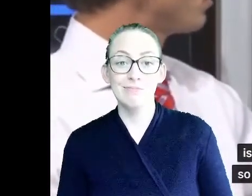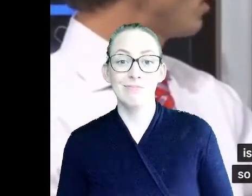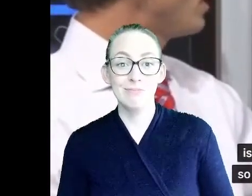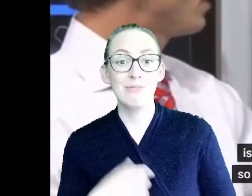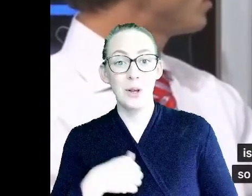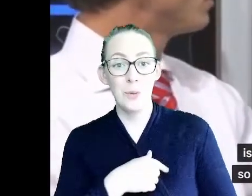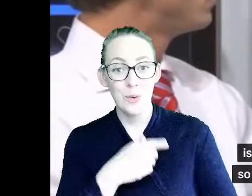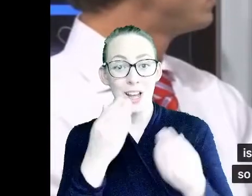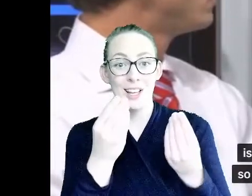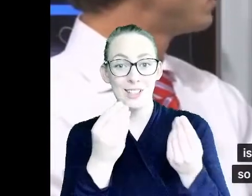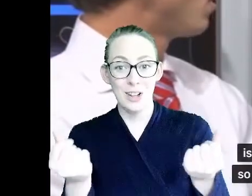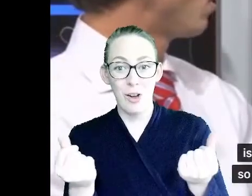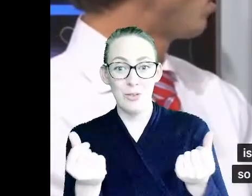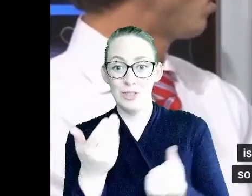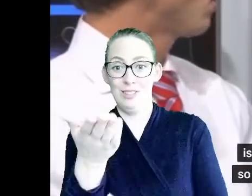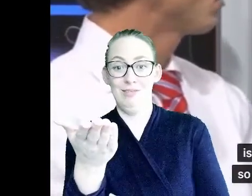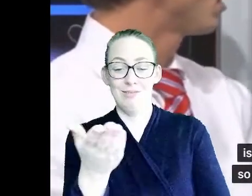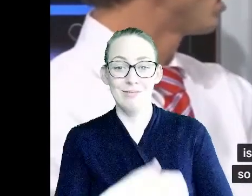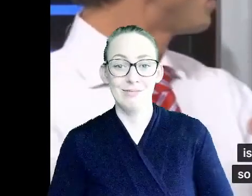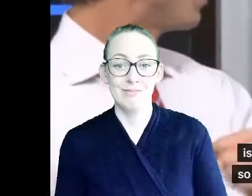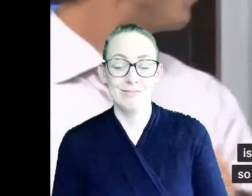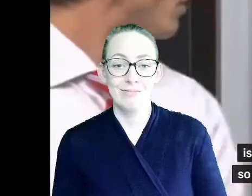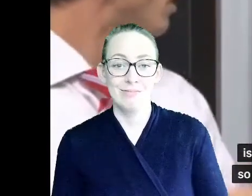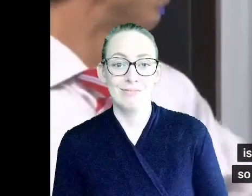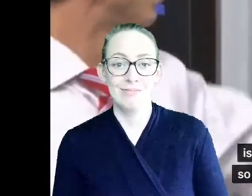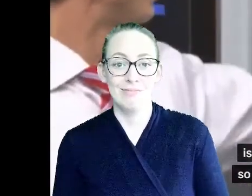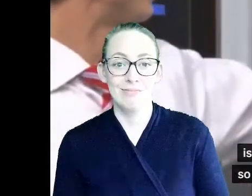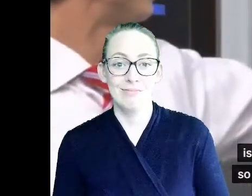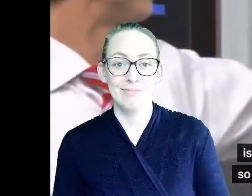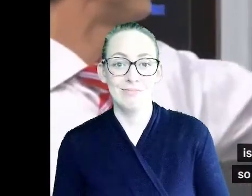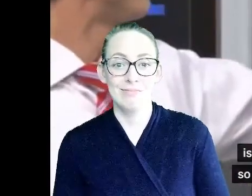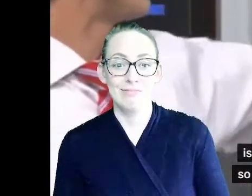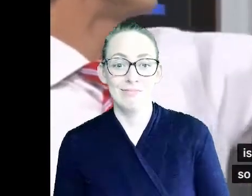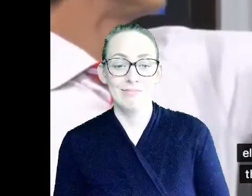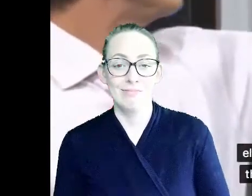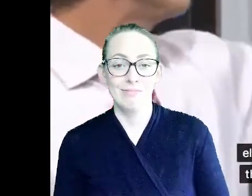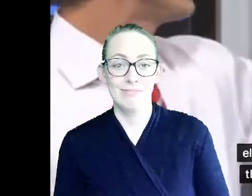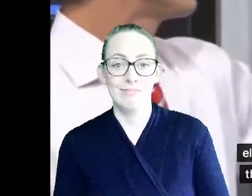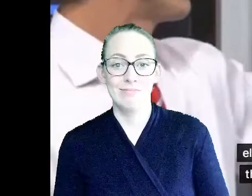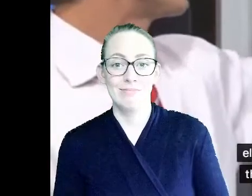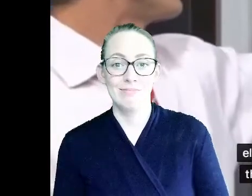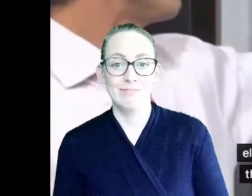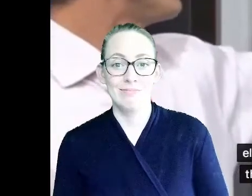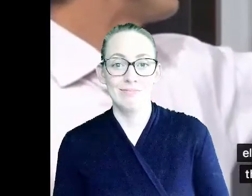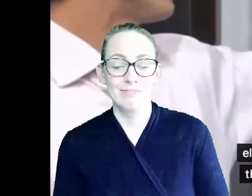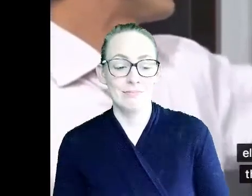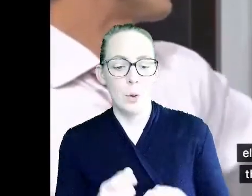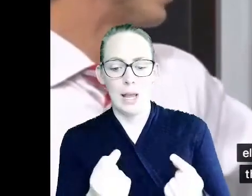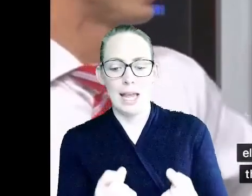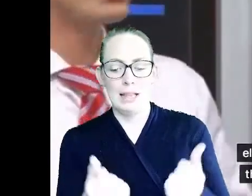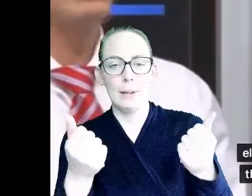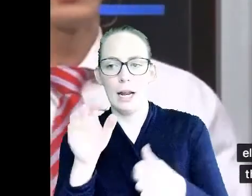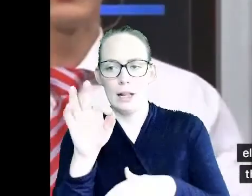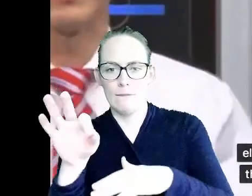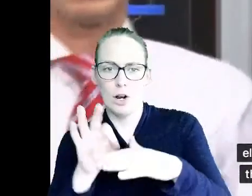solved right here our variable by eliminating the fraction, and we know that this